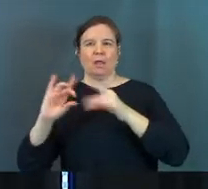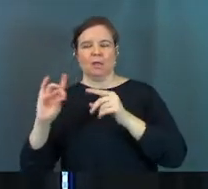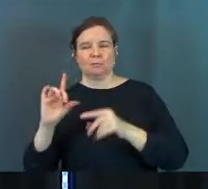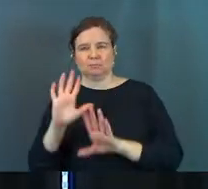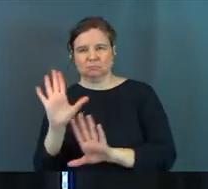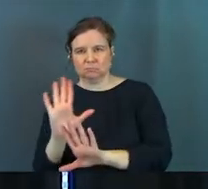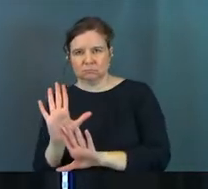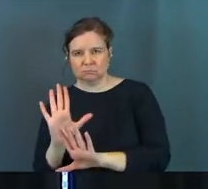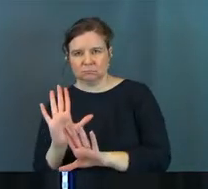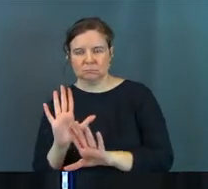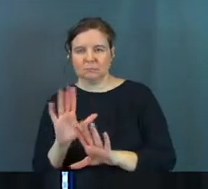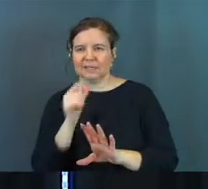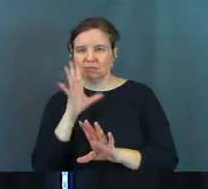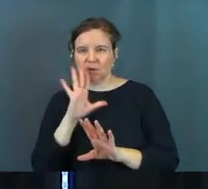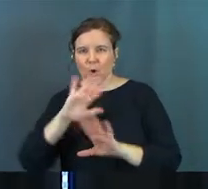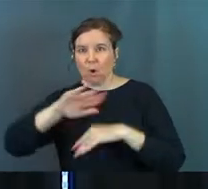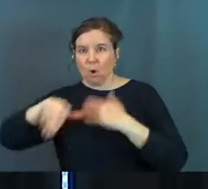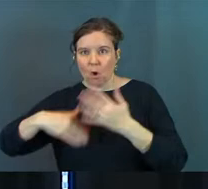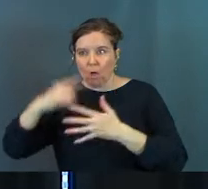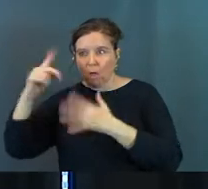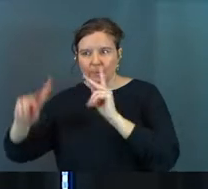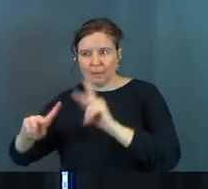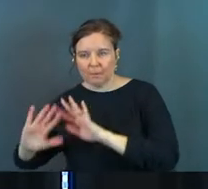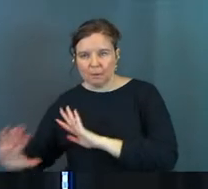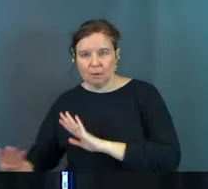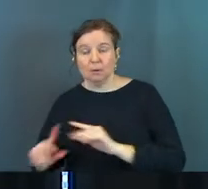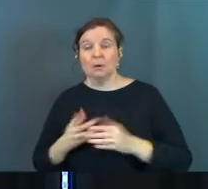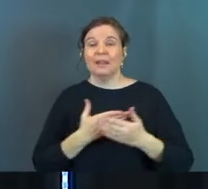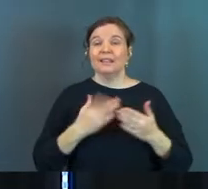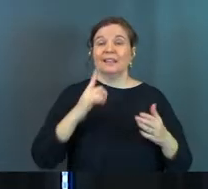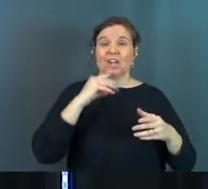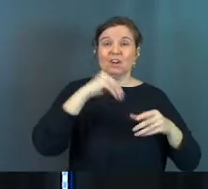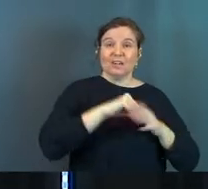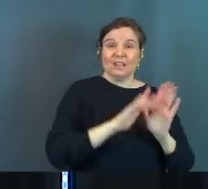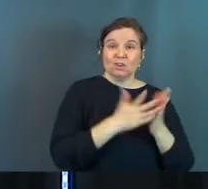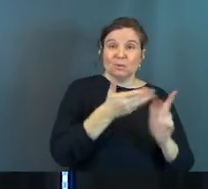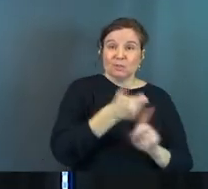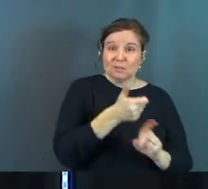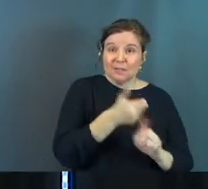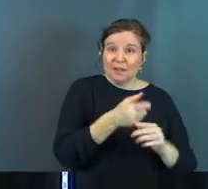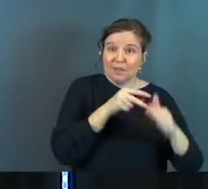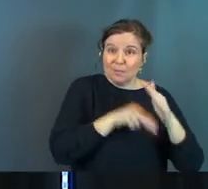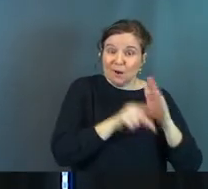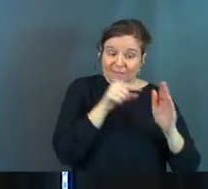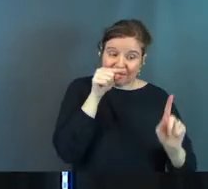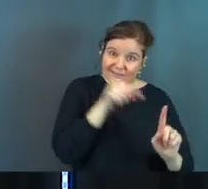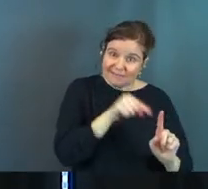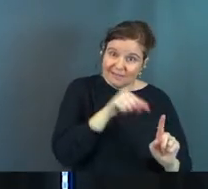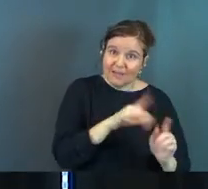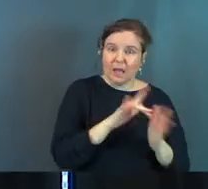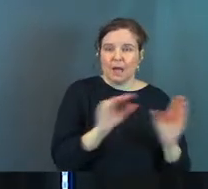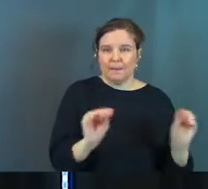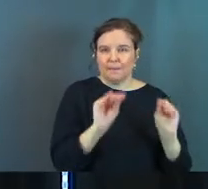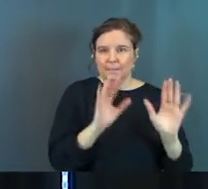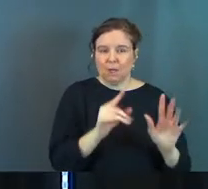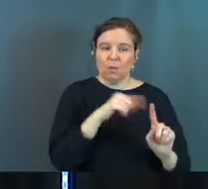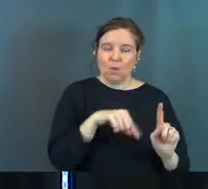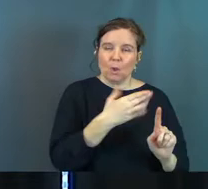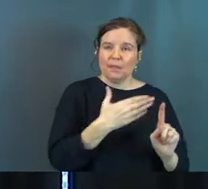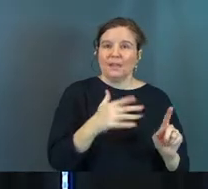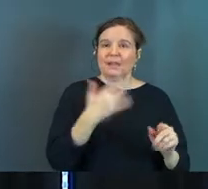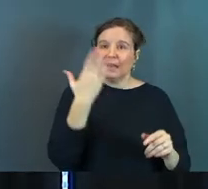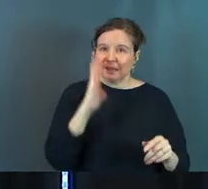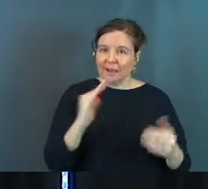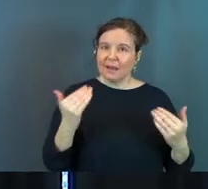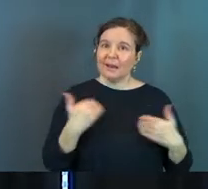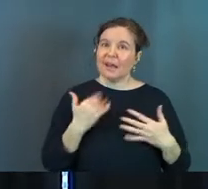Amen? So you're not talking about that. He's saying the things that are in the scripture, those are the things that are a miracle. Those are the things